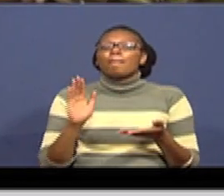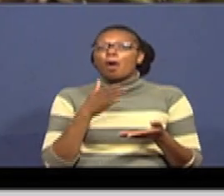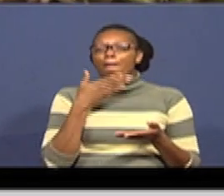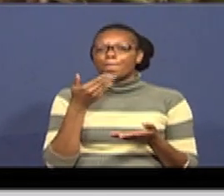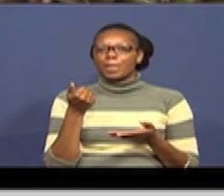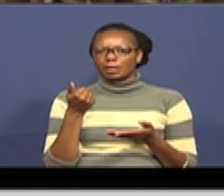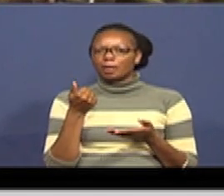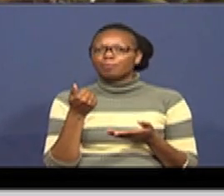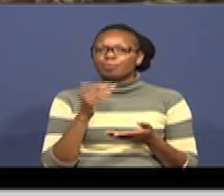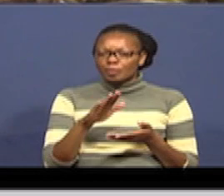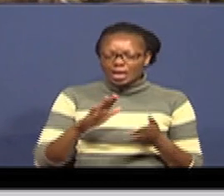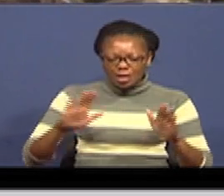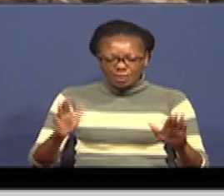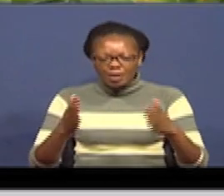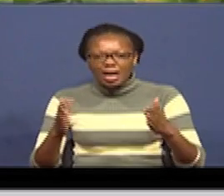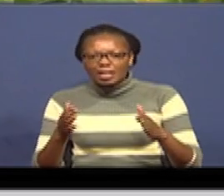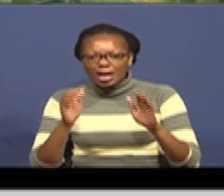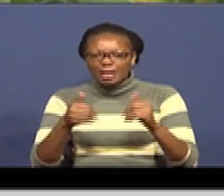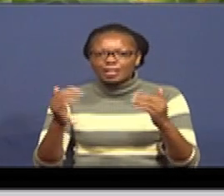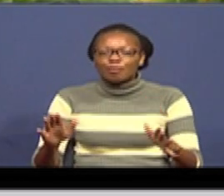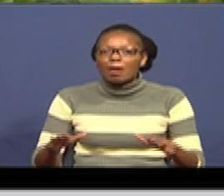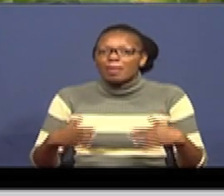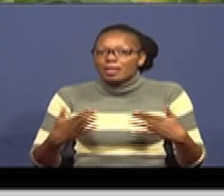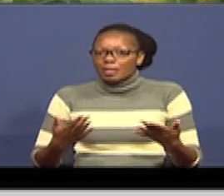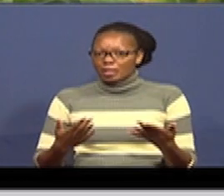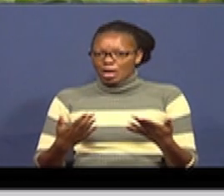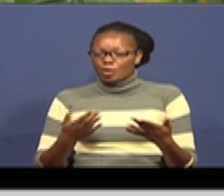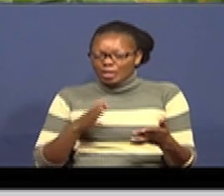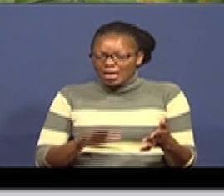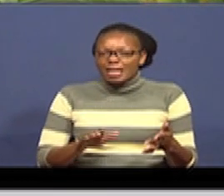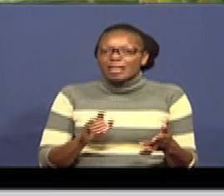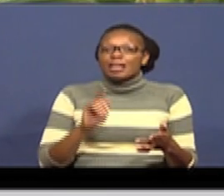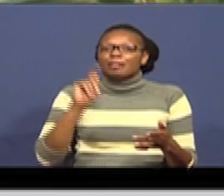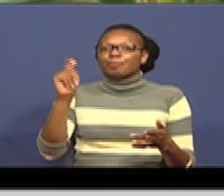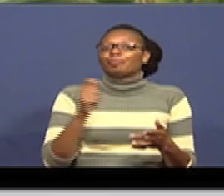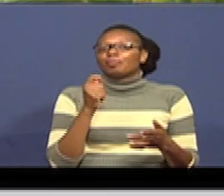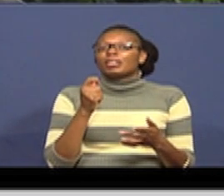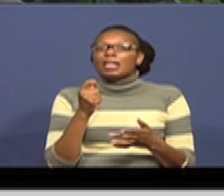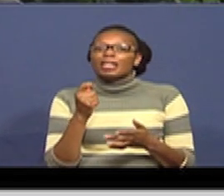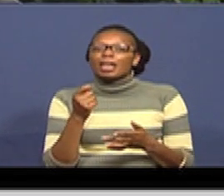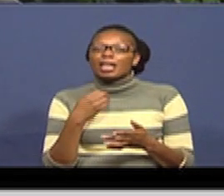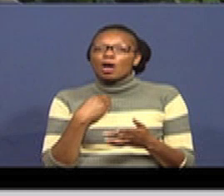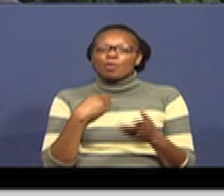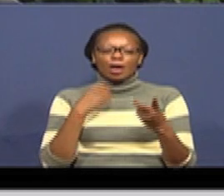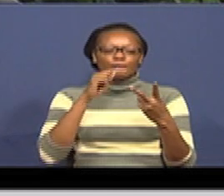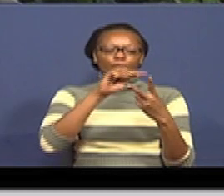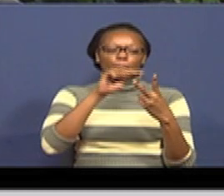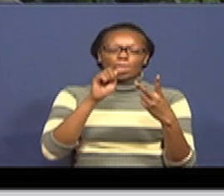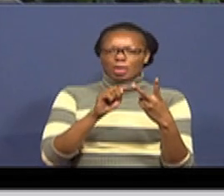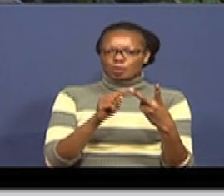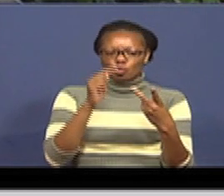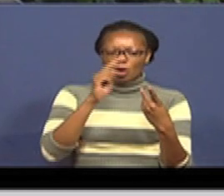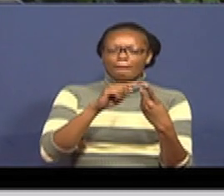kilimo biashara chetu maradufu. Mwito wake kwa wakulima ni huu. My recommendation for farmer,